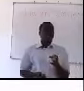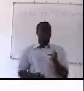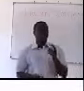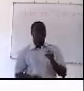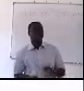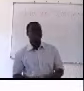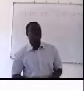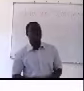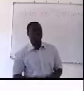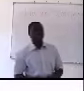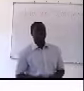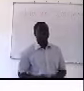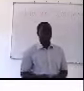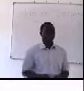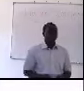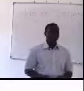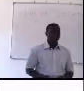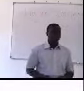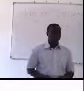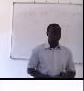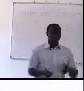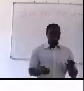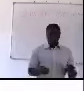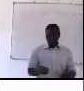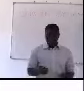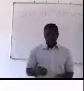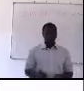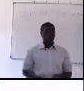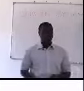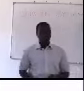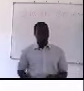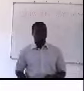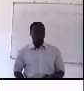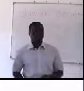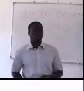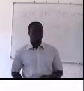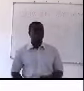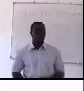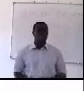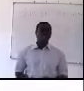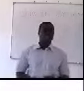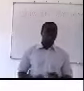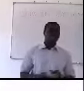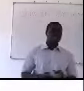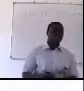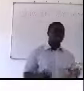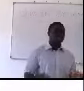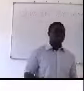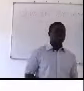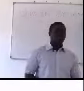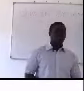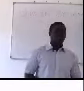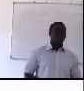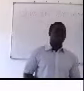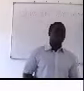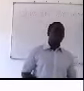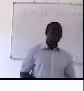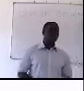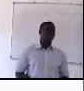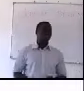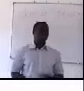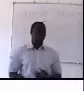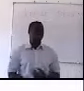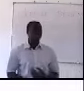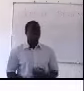of Ranvier and the myelin sheath, and then the axon terminal. So this is the different